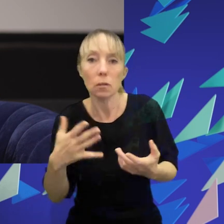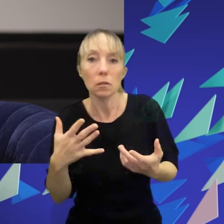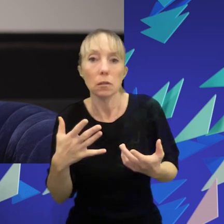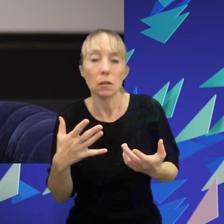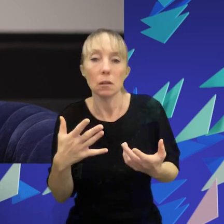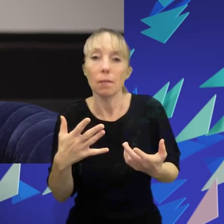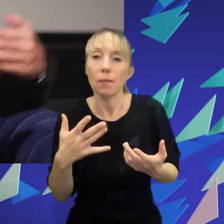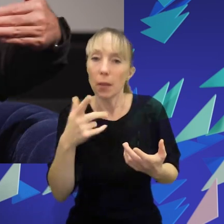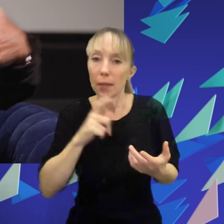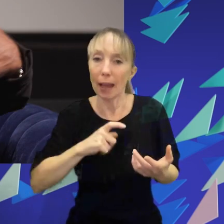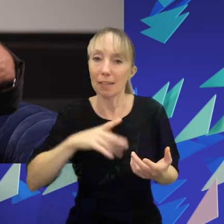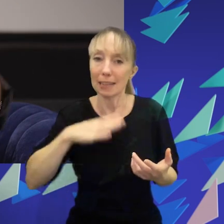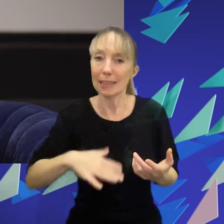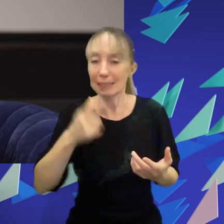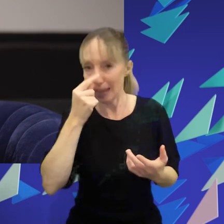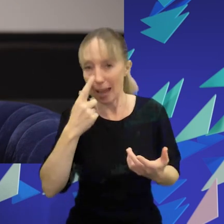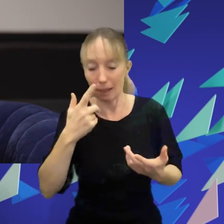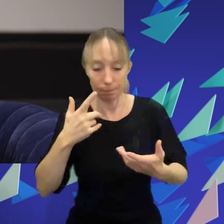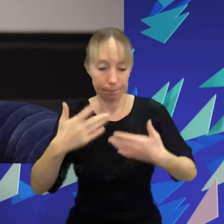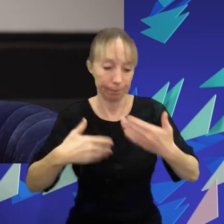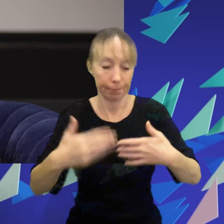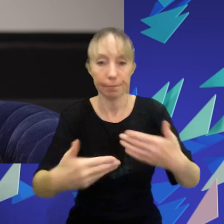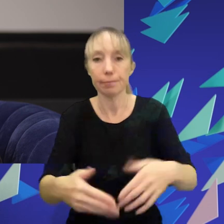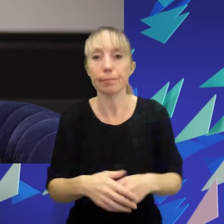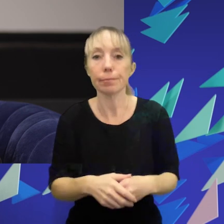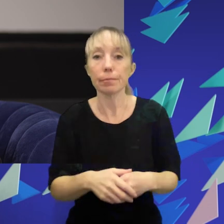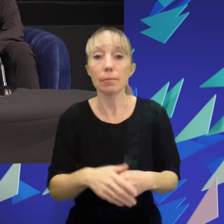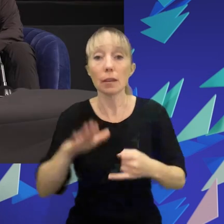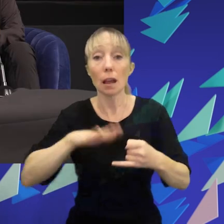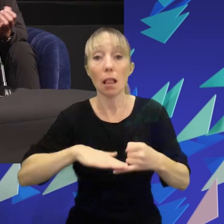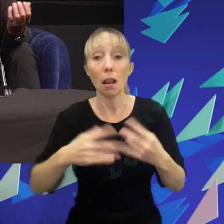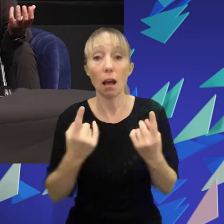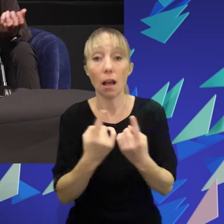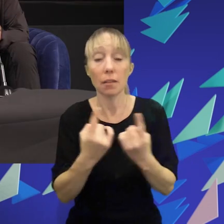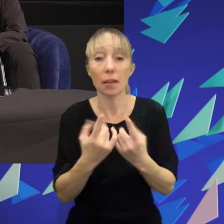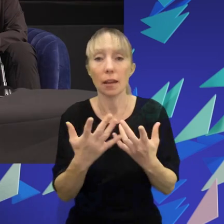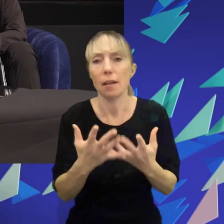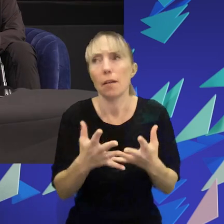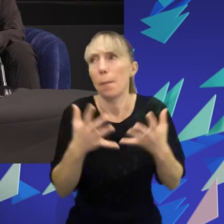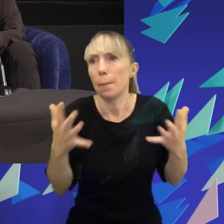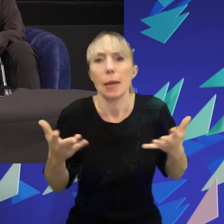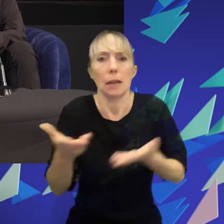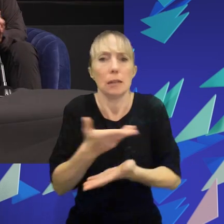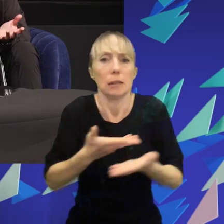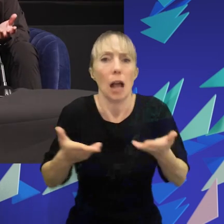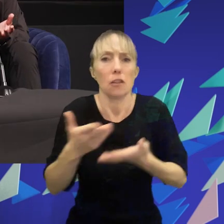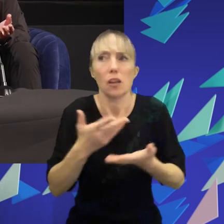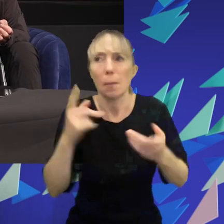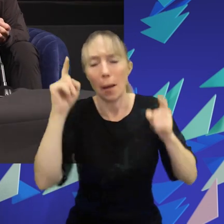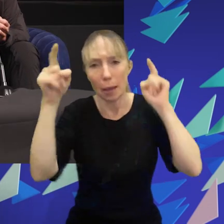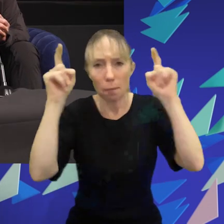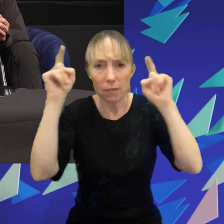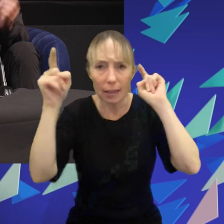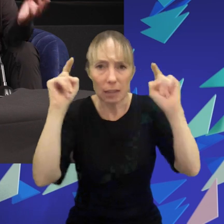can execute it. And the last thing is that, you know, there's this big discussion about if